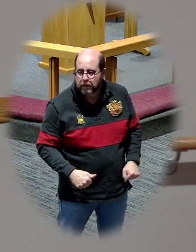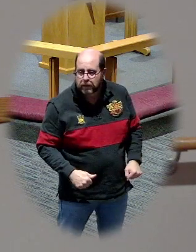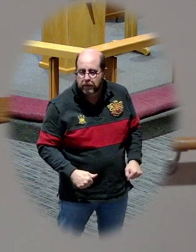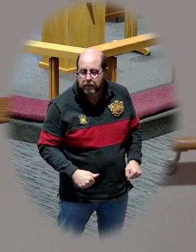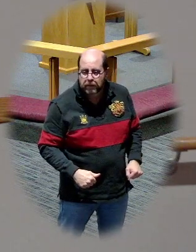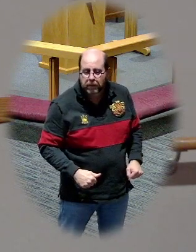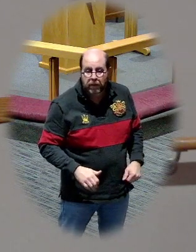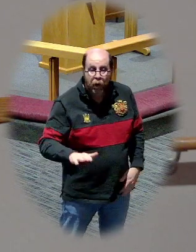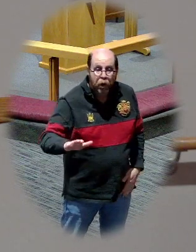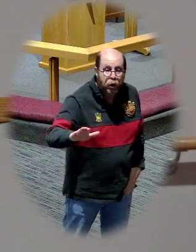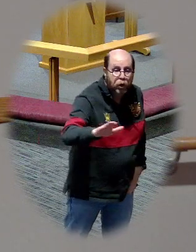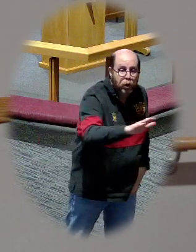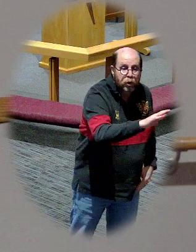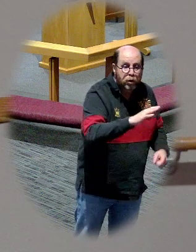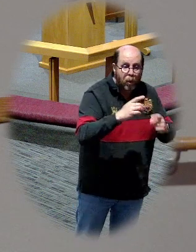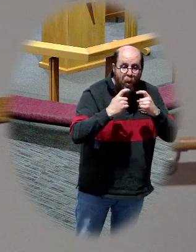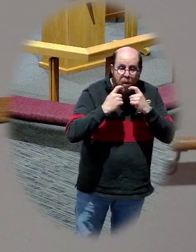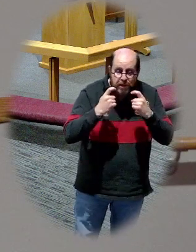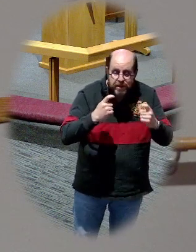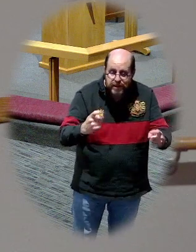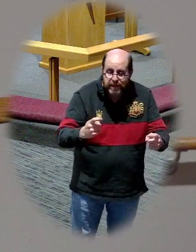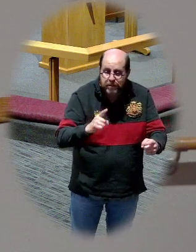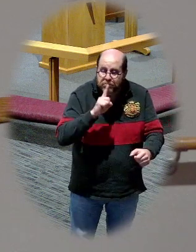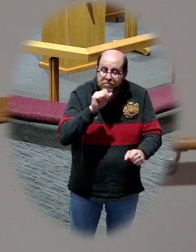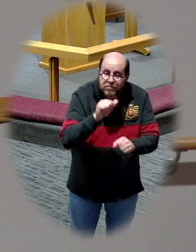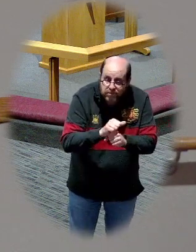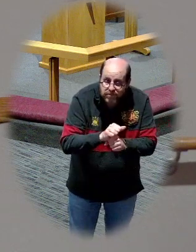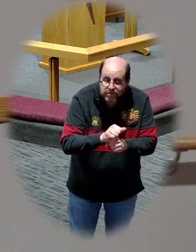Your sins are forgiven.